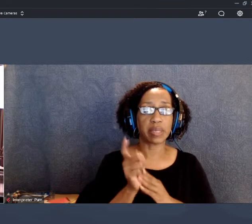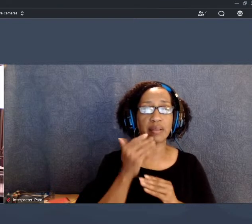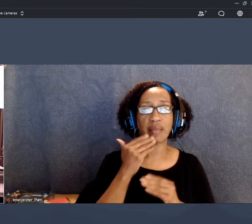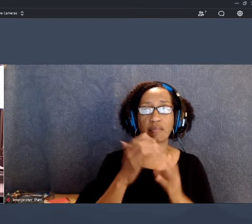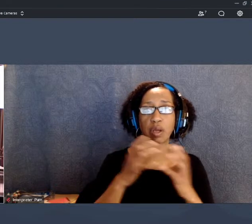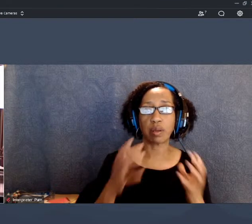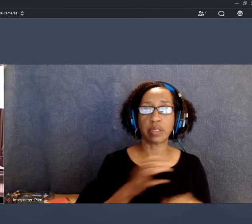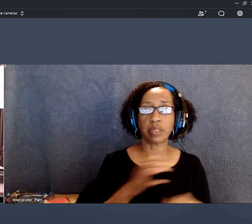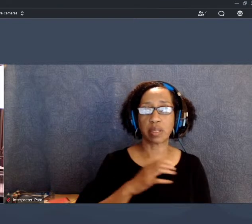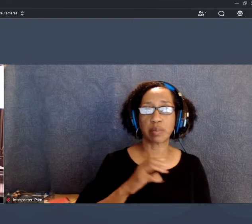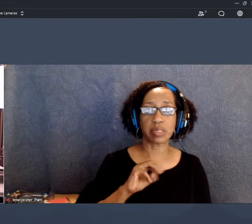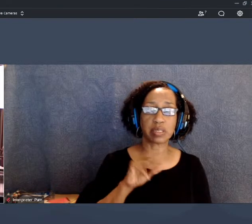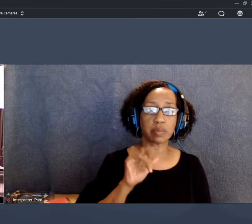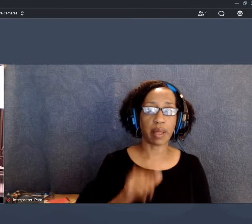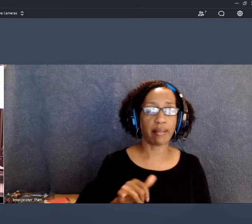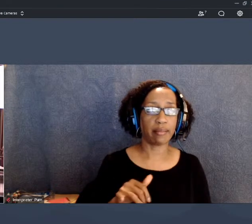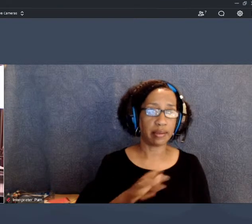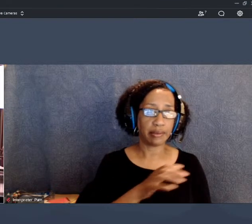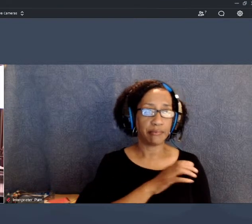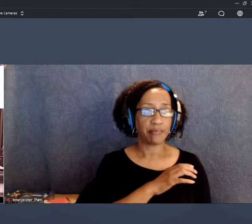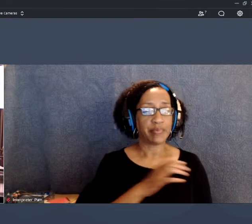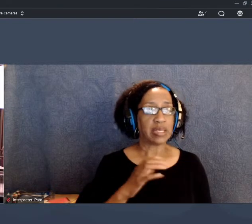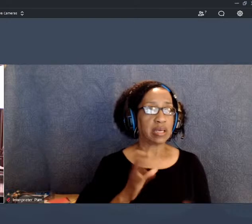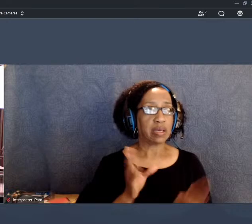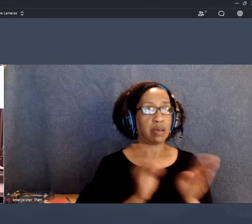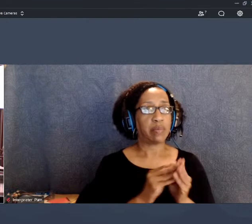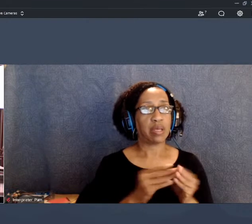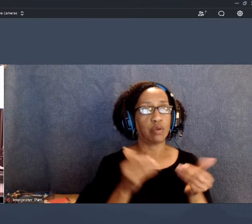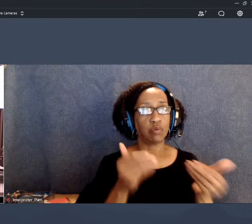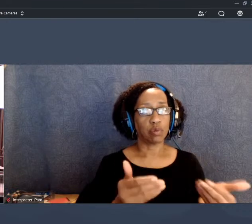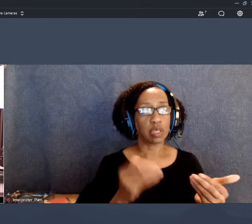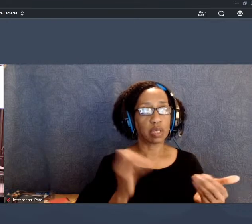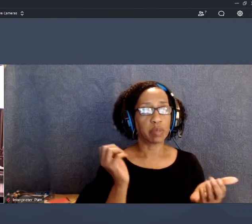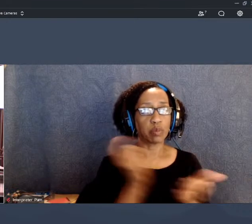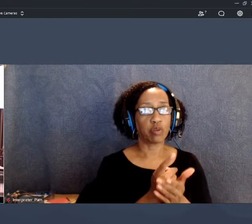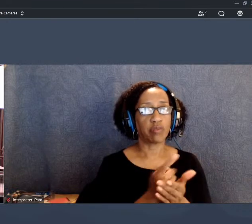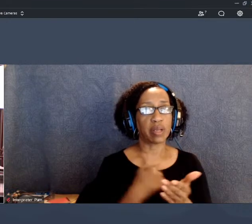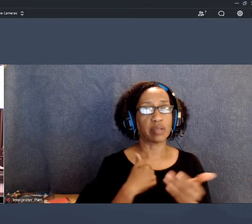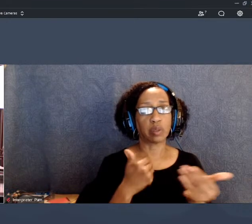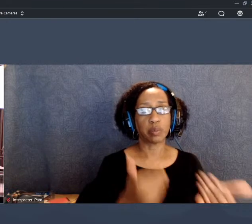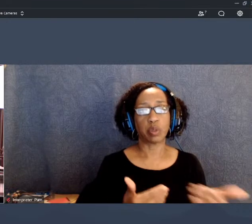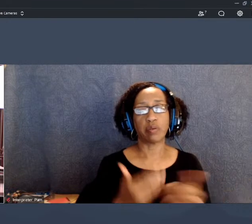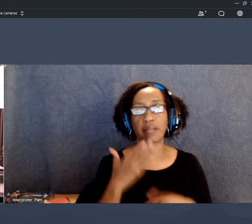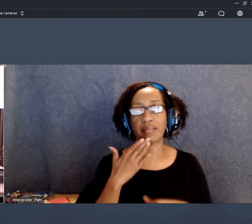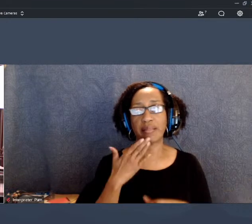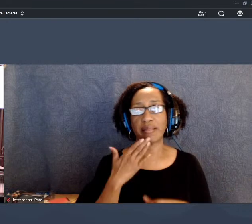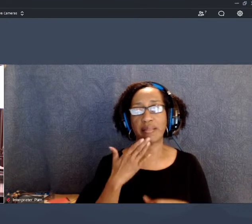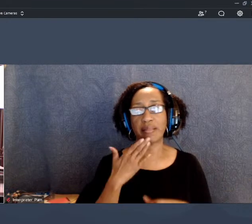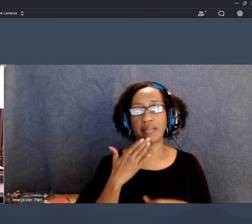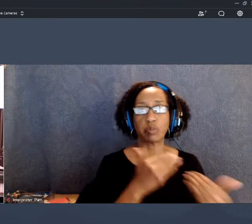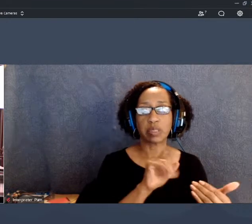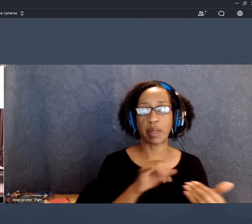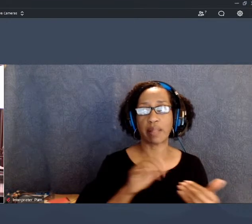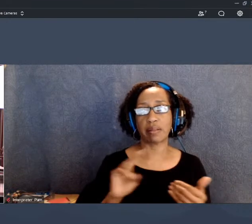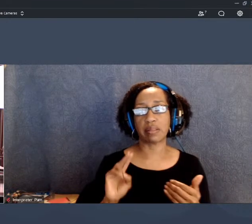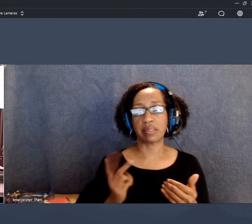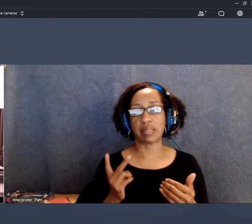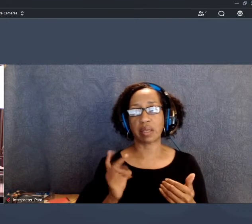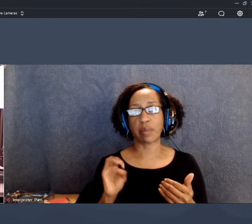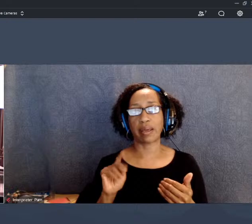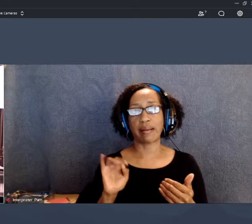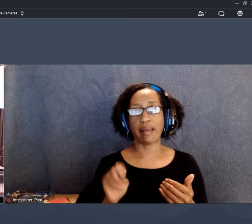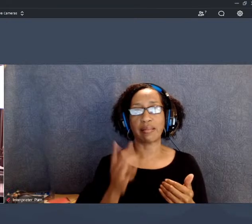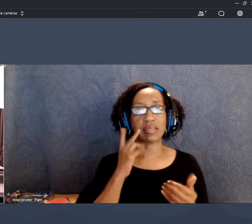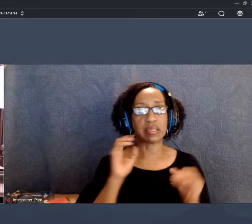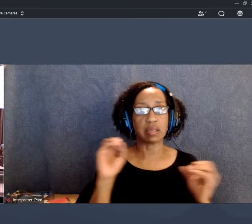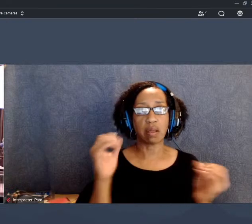Councilman Smiley. Committee may recommend approval, and I so move. Thank you. It's been moved by Councilman Smiley, seconded by Councilman Canale. I see no members